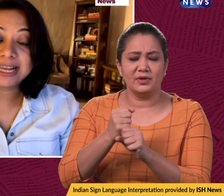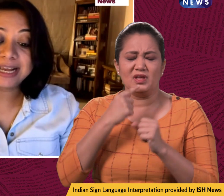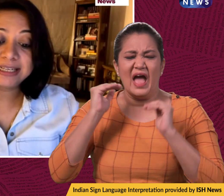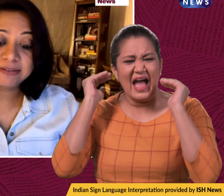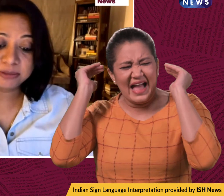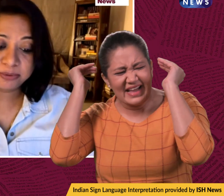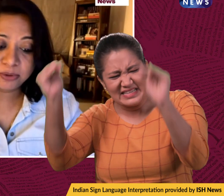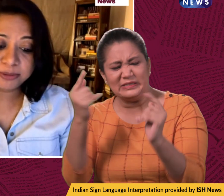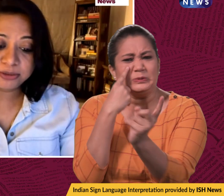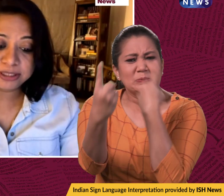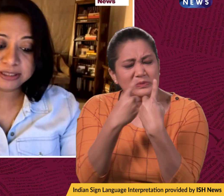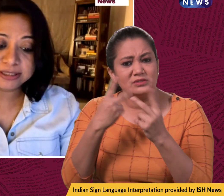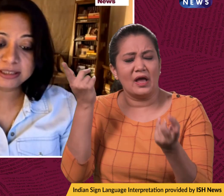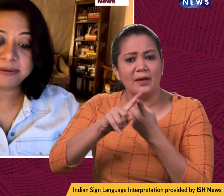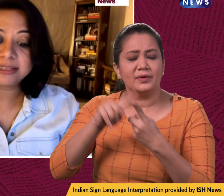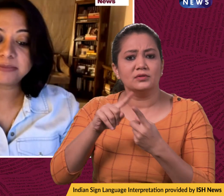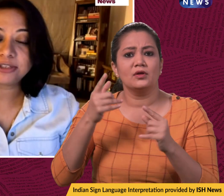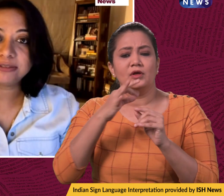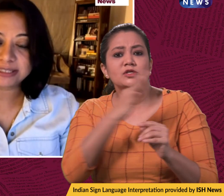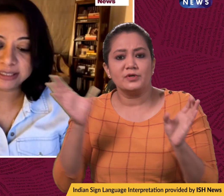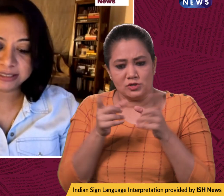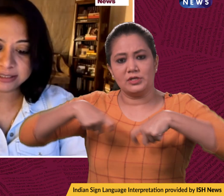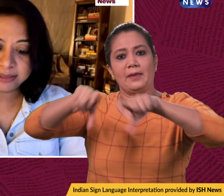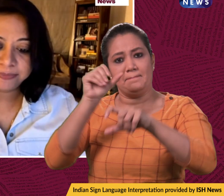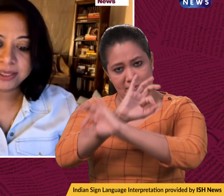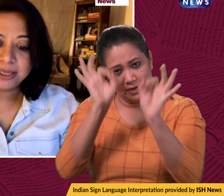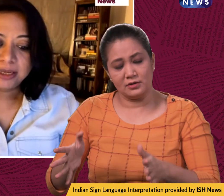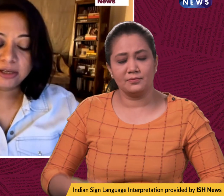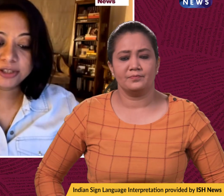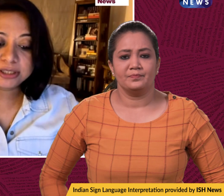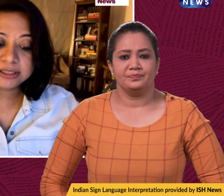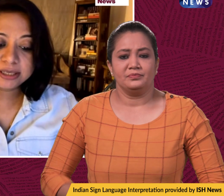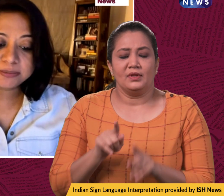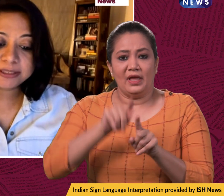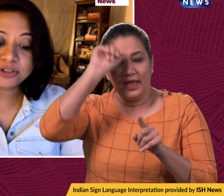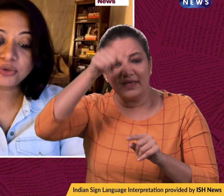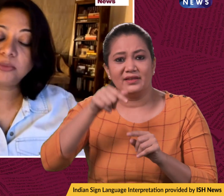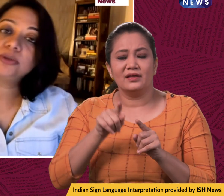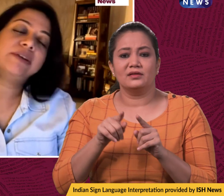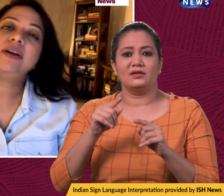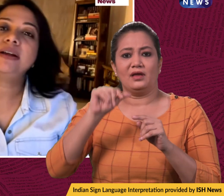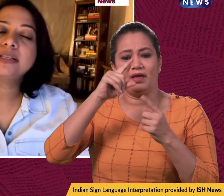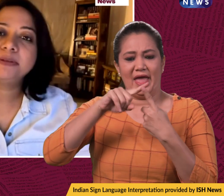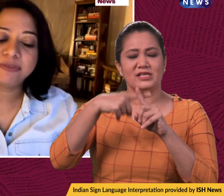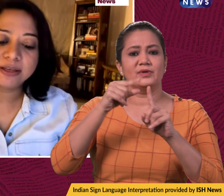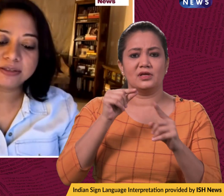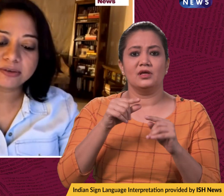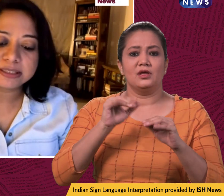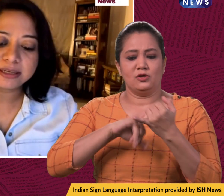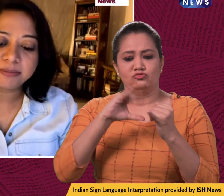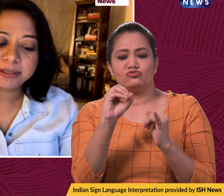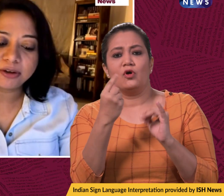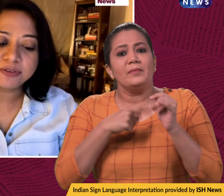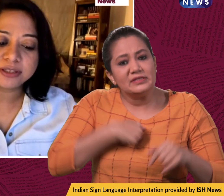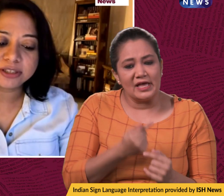has ordered a high-level probe into the incident by a special investigating team. According to the Indian Express, the Suomoto FIR has been filed